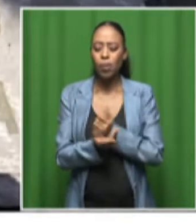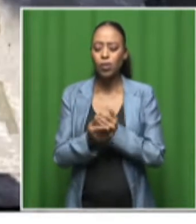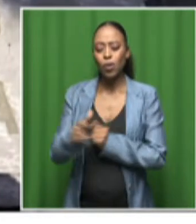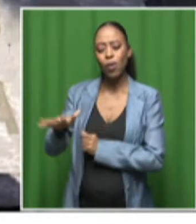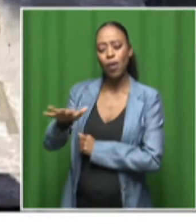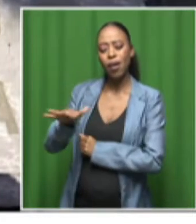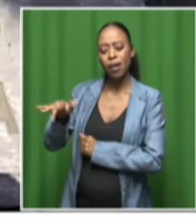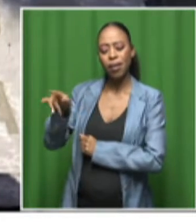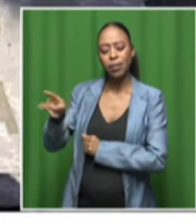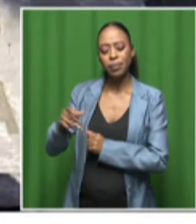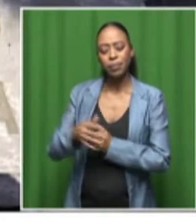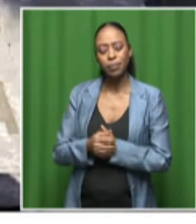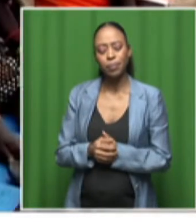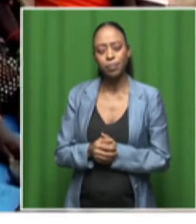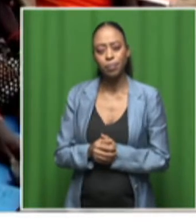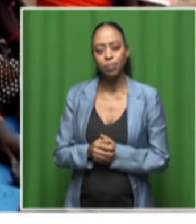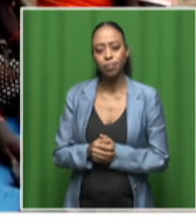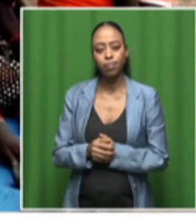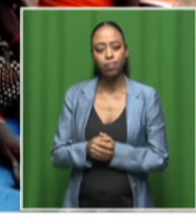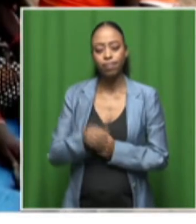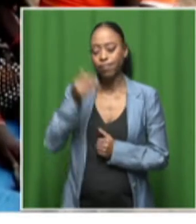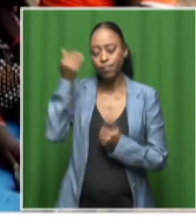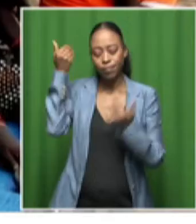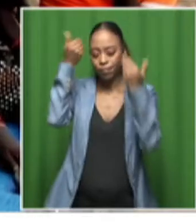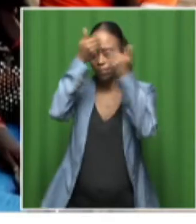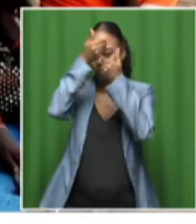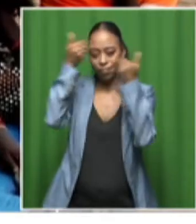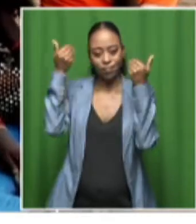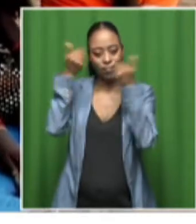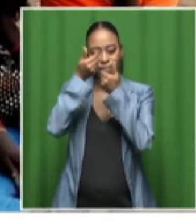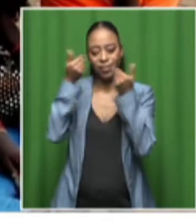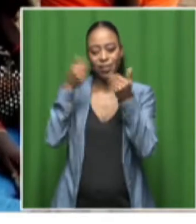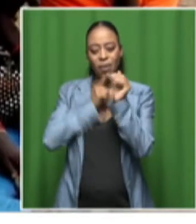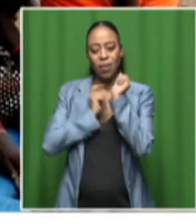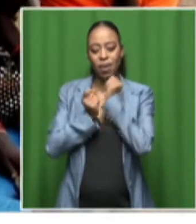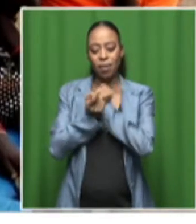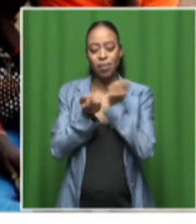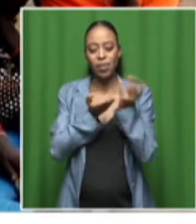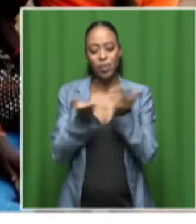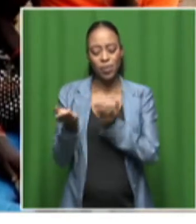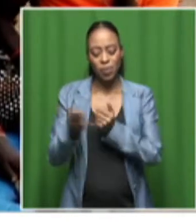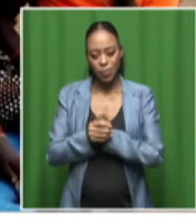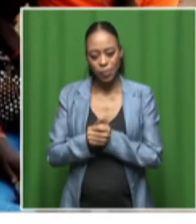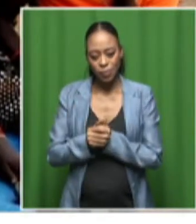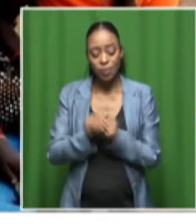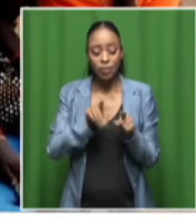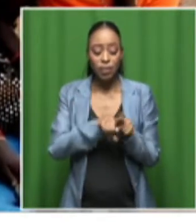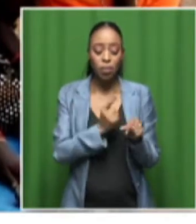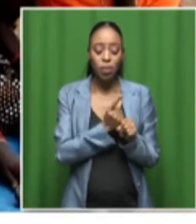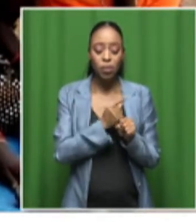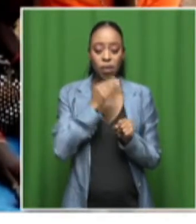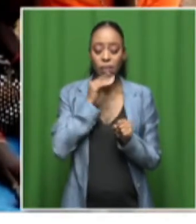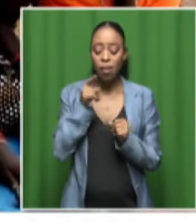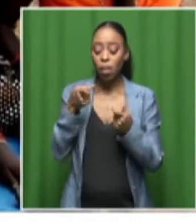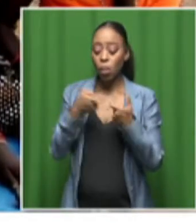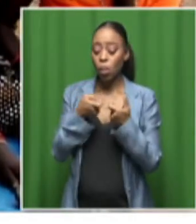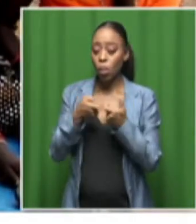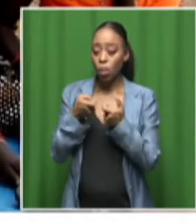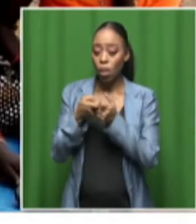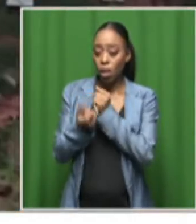Delgado? We don't know the reason of this war, when this war started,